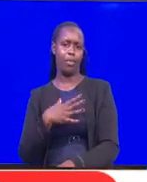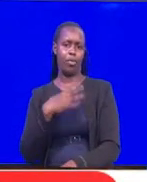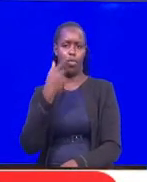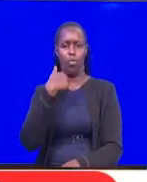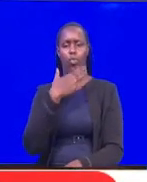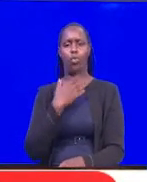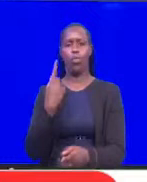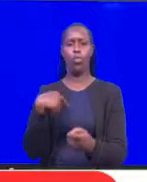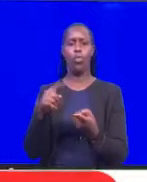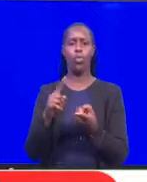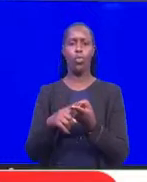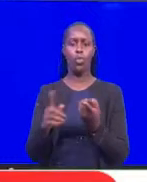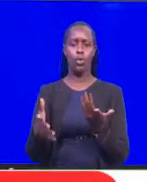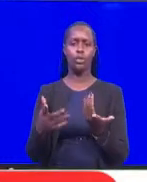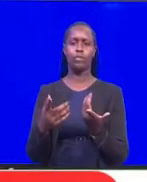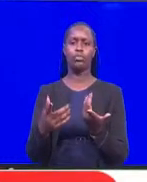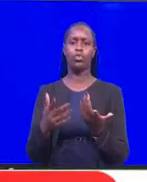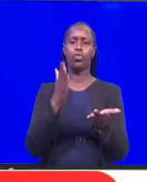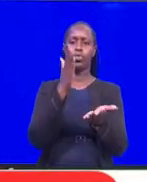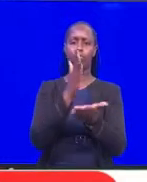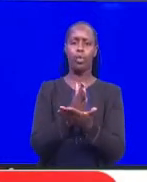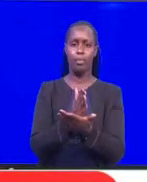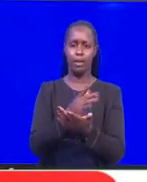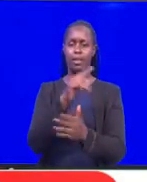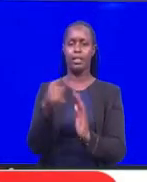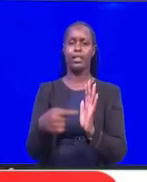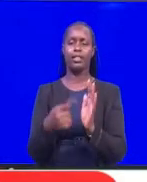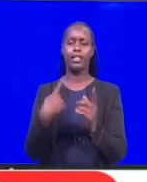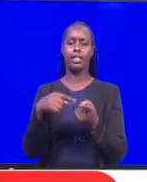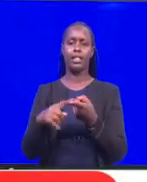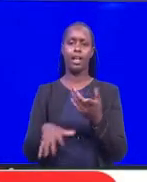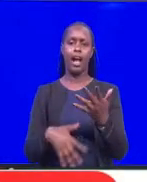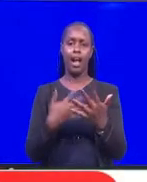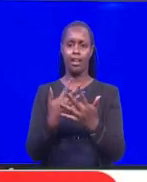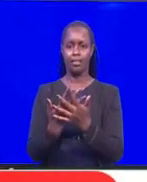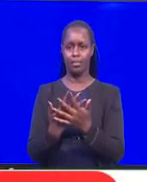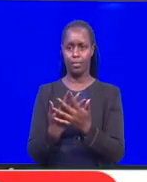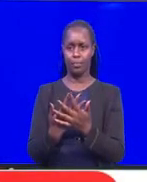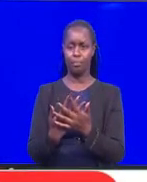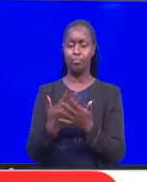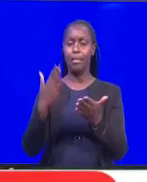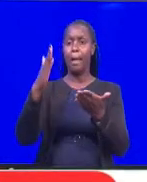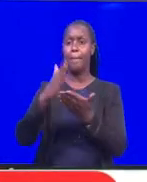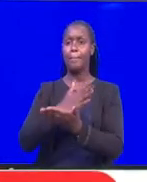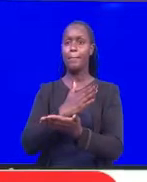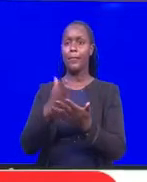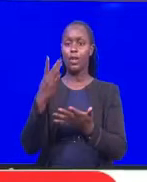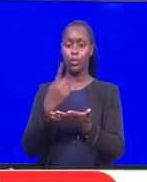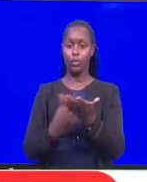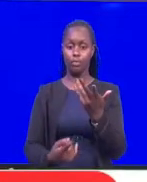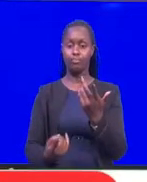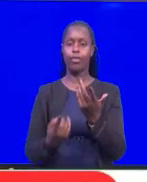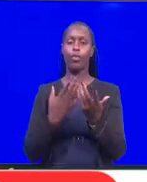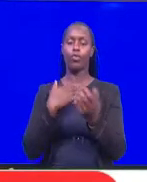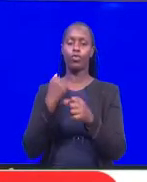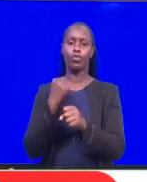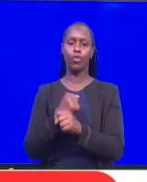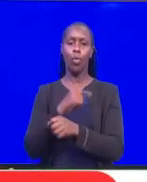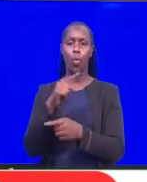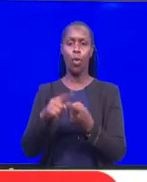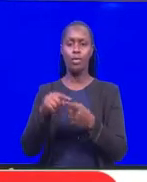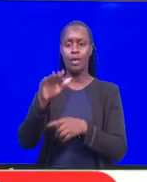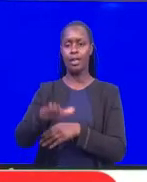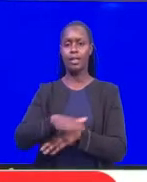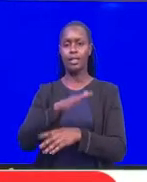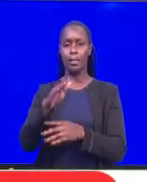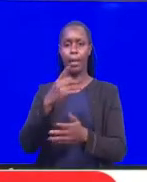sensationalize arrests. Part of the proposals we have is to introduce, once the assembly passes, the use of